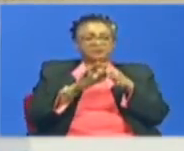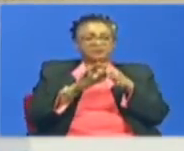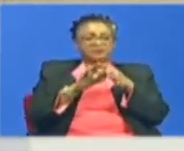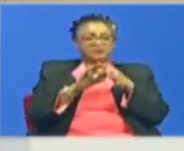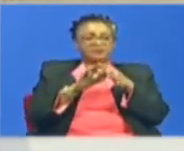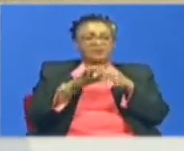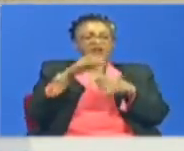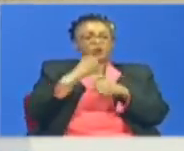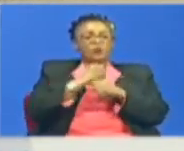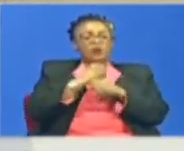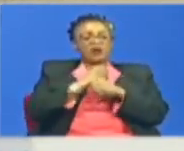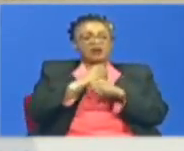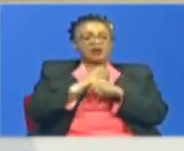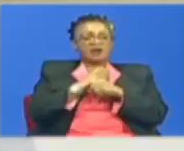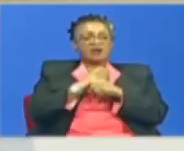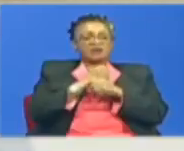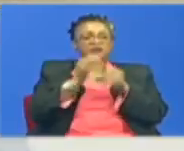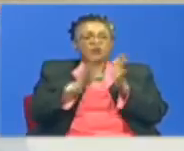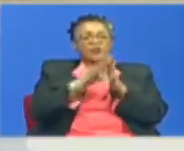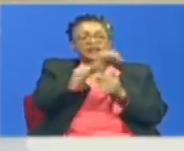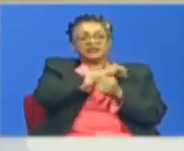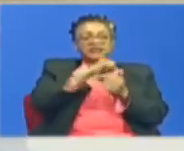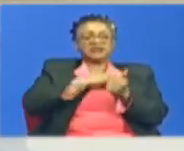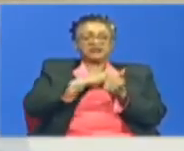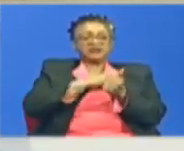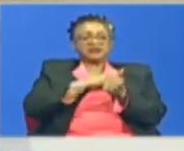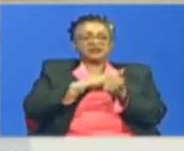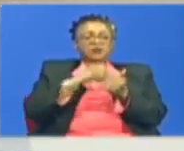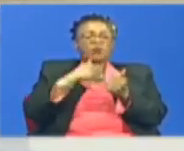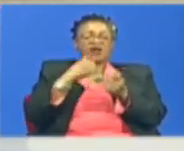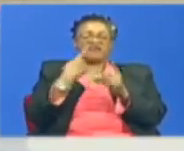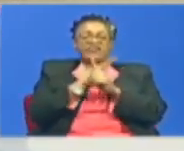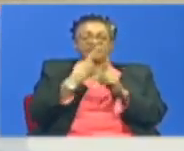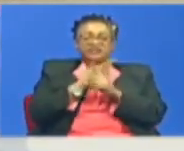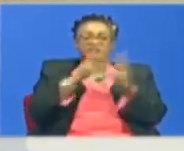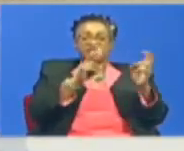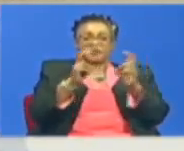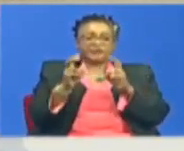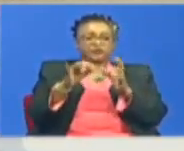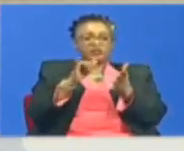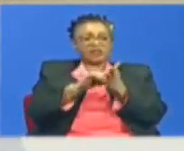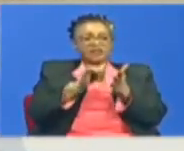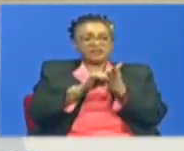and work with the Senate. There are quite a number of matters that